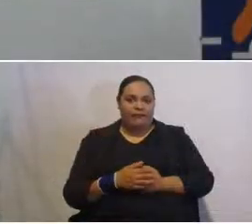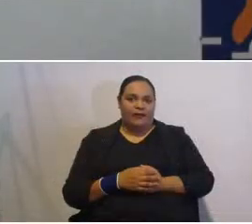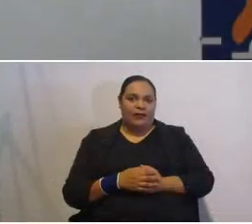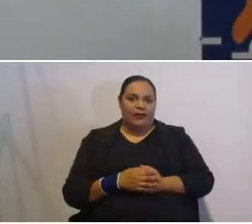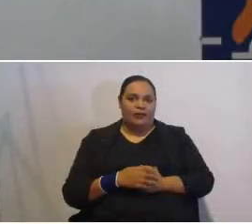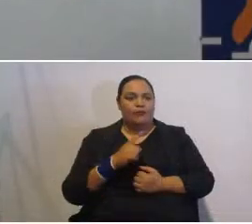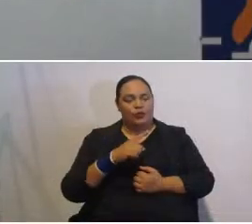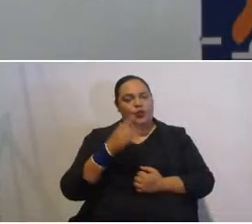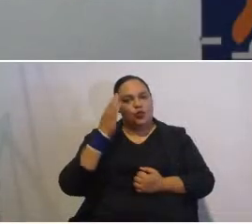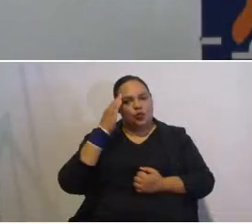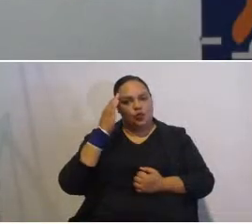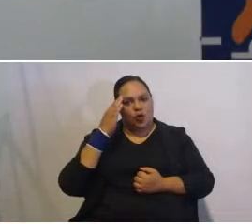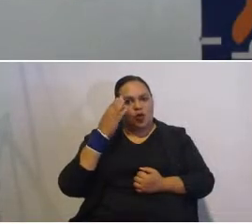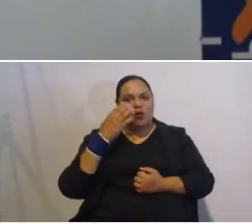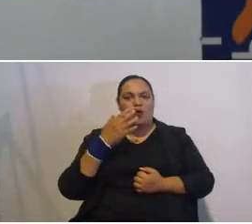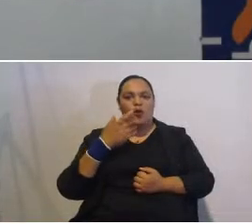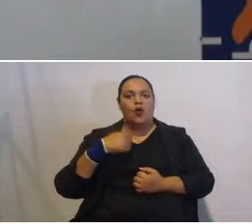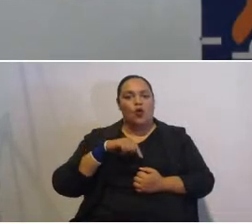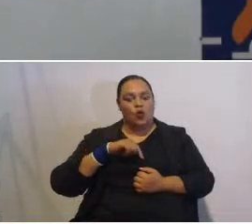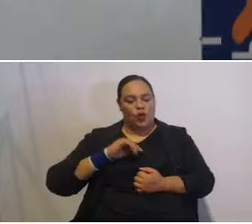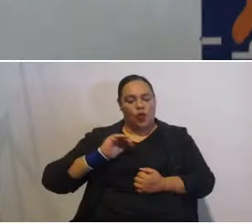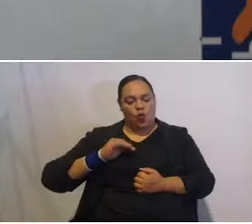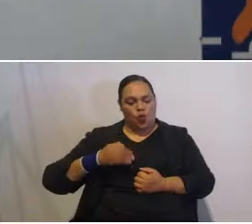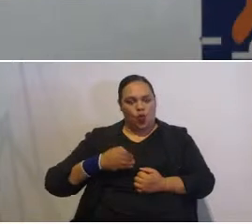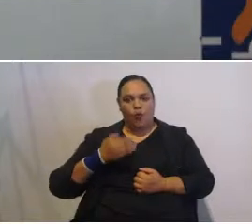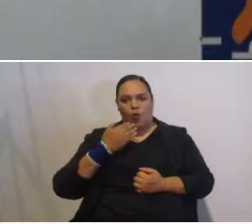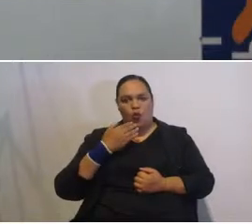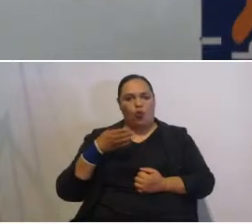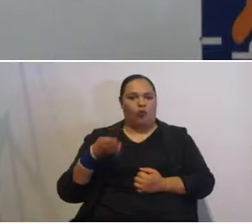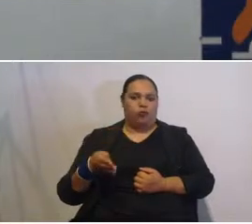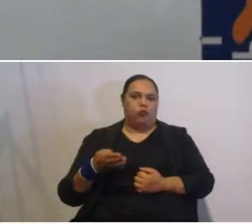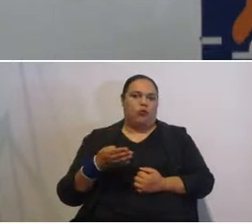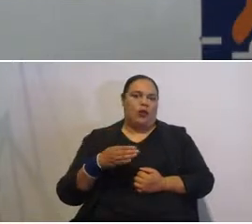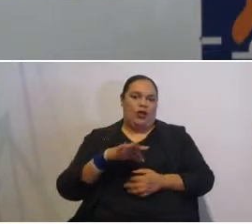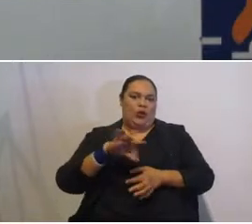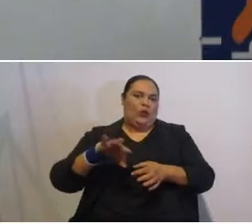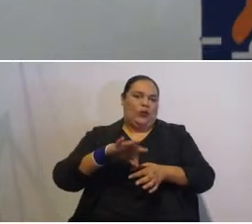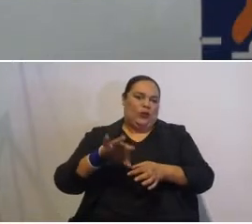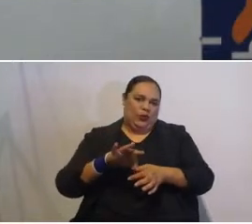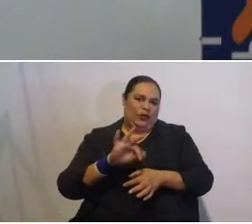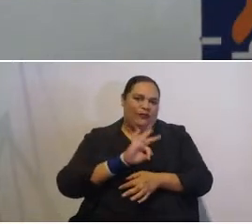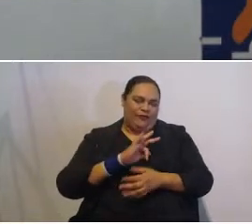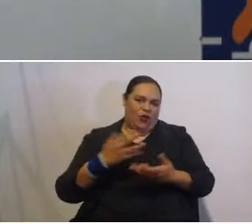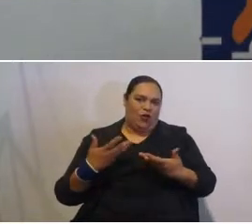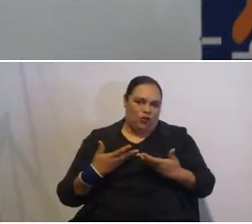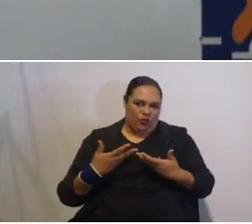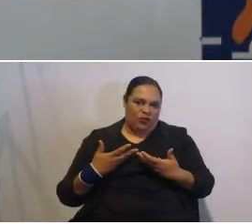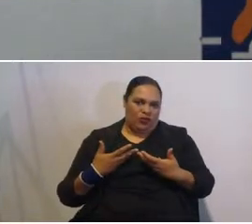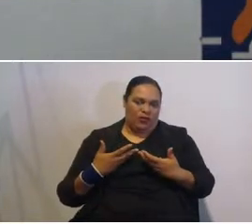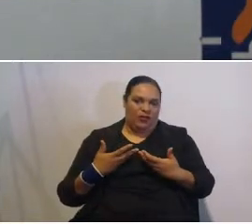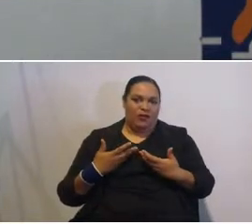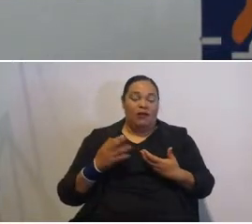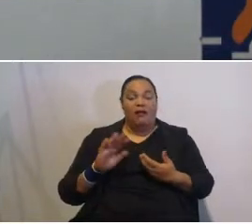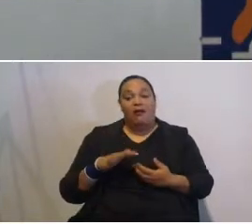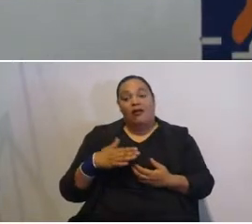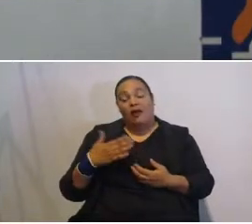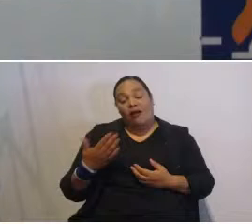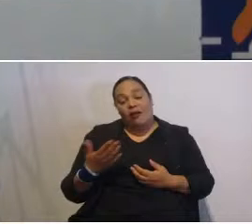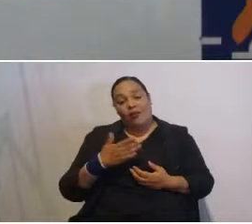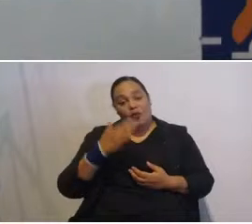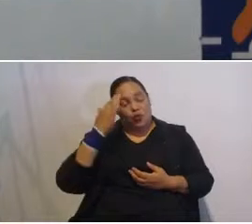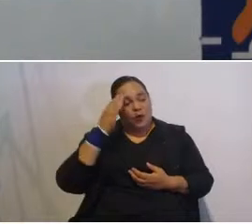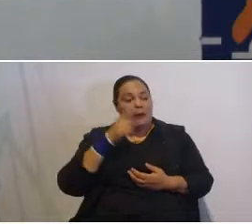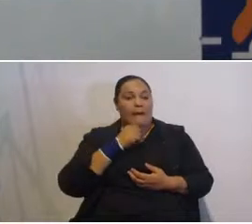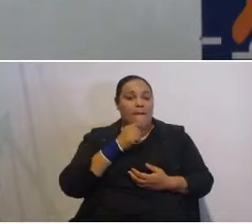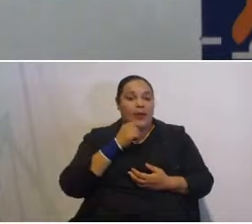as you understand, we are the ones who are always there on the ports. And on the other hand, you must know the